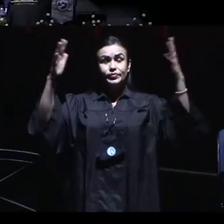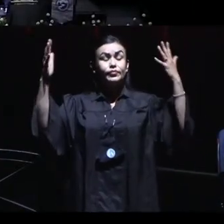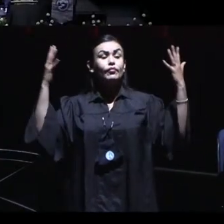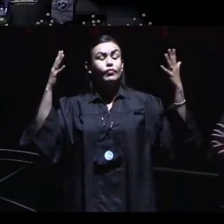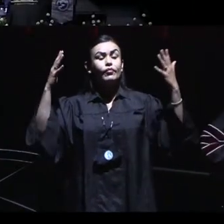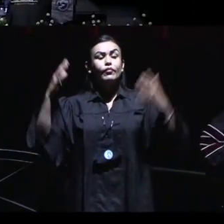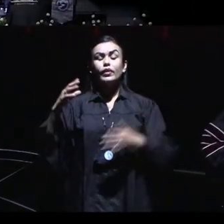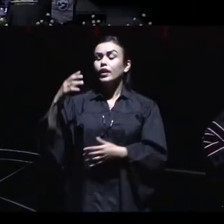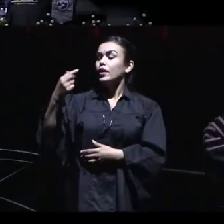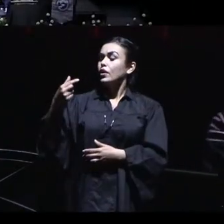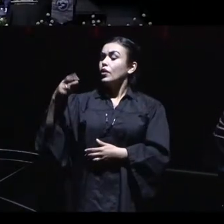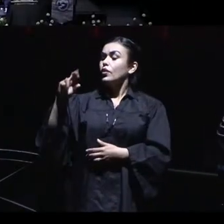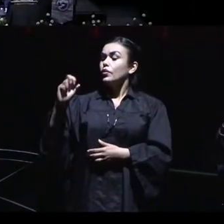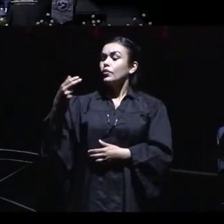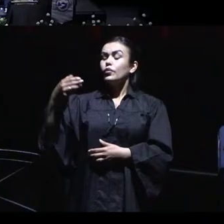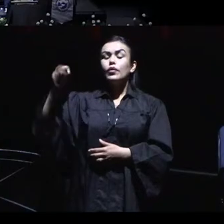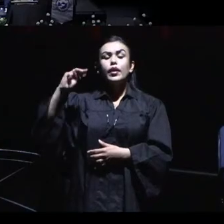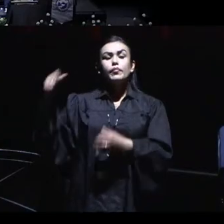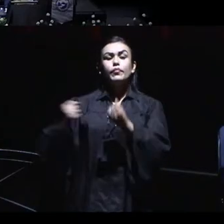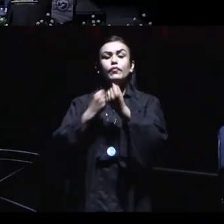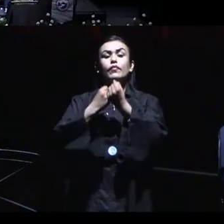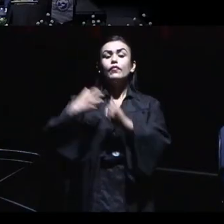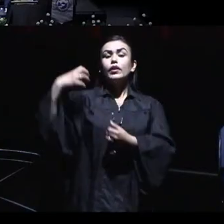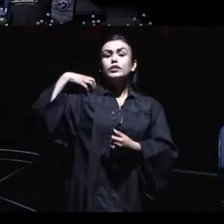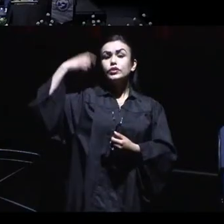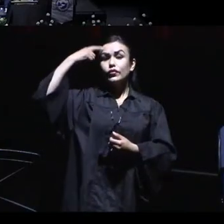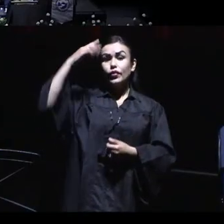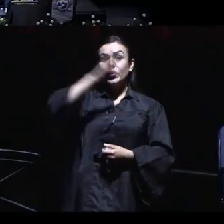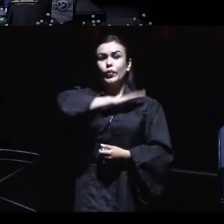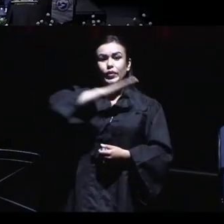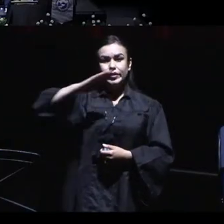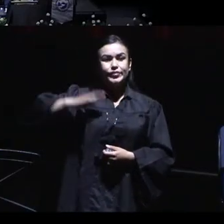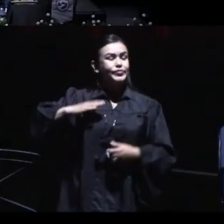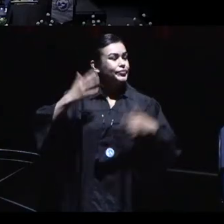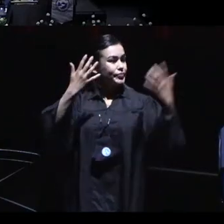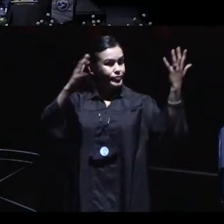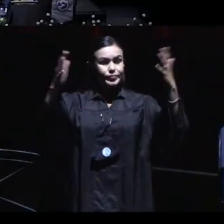Dr. Carmen Olivas Graham, Vice Chair of the Board.